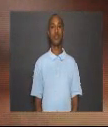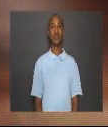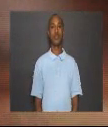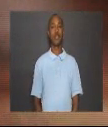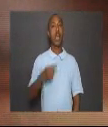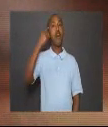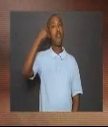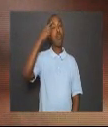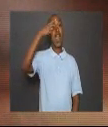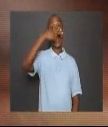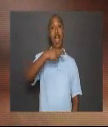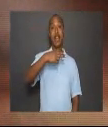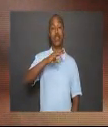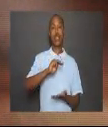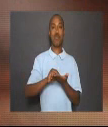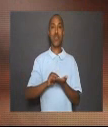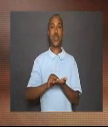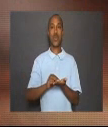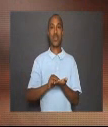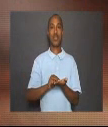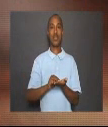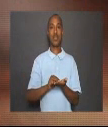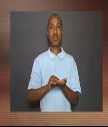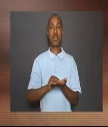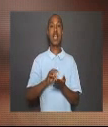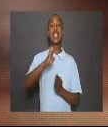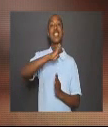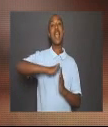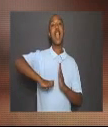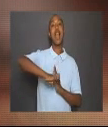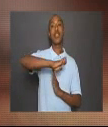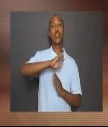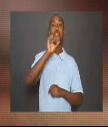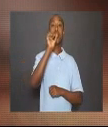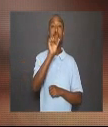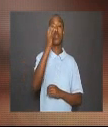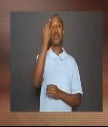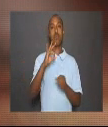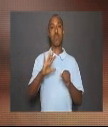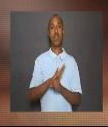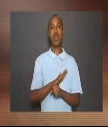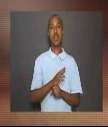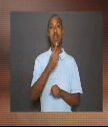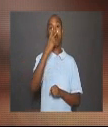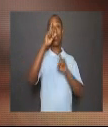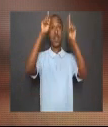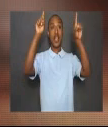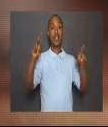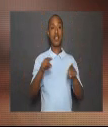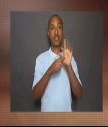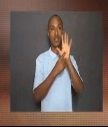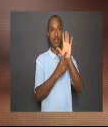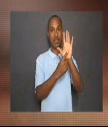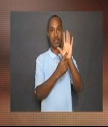For a hydrogen molecule, the electron dot formula looks like this.